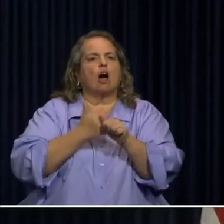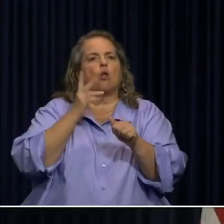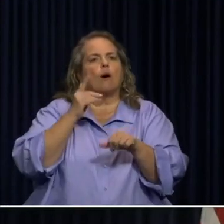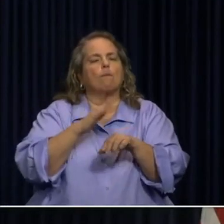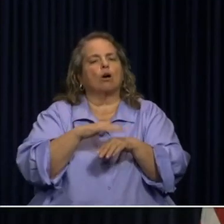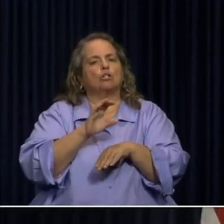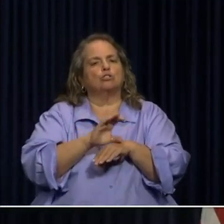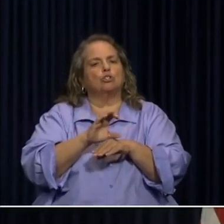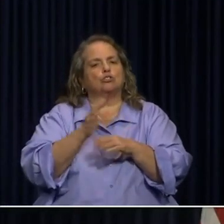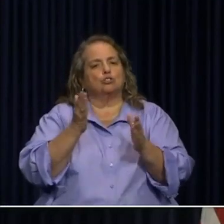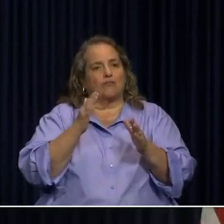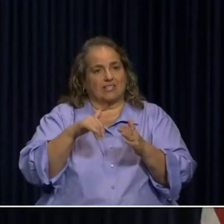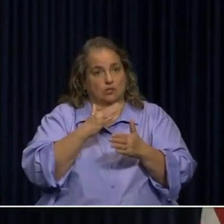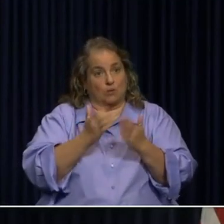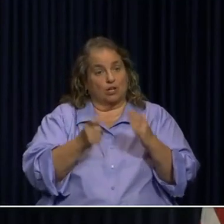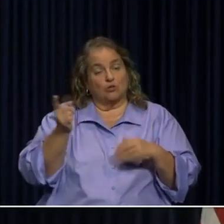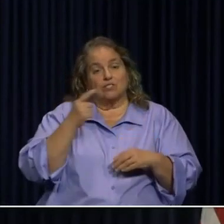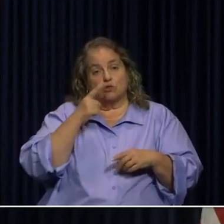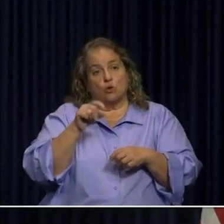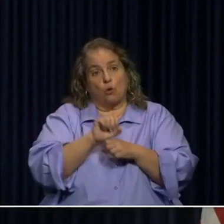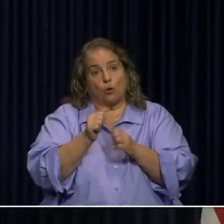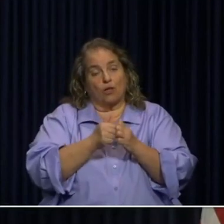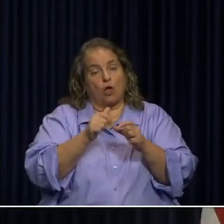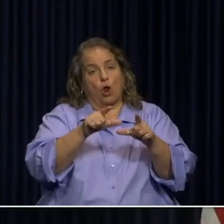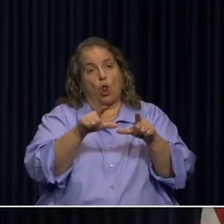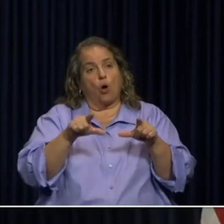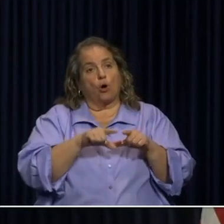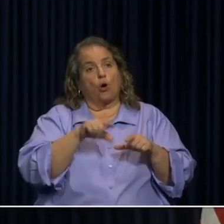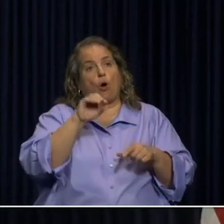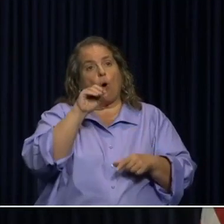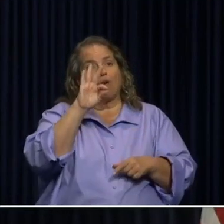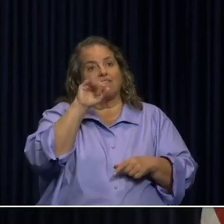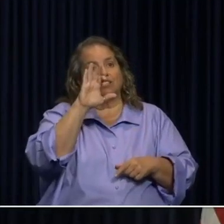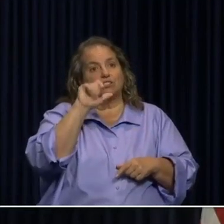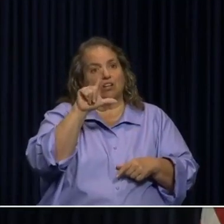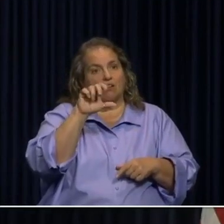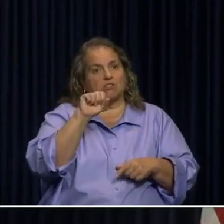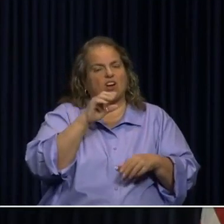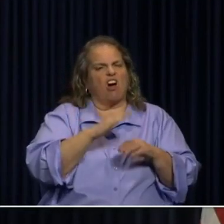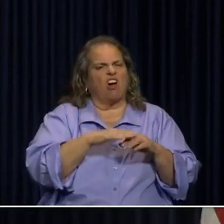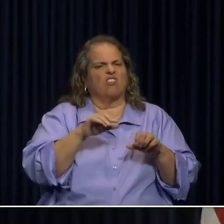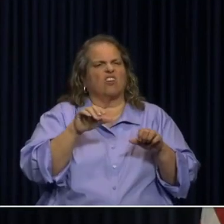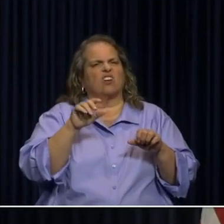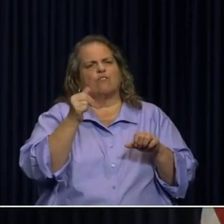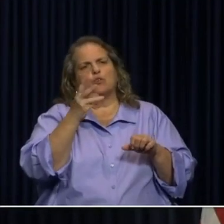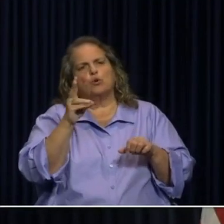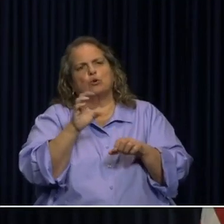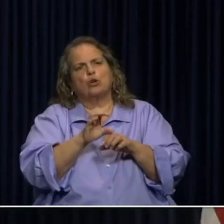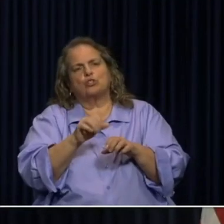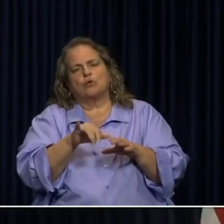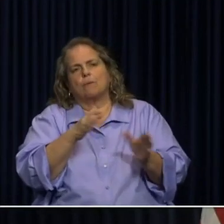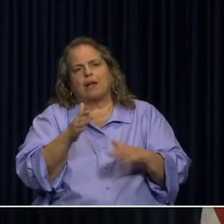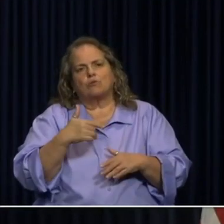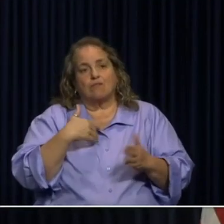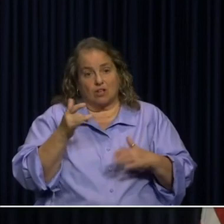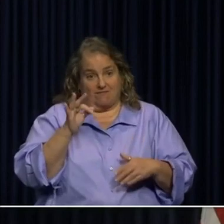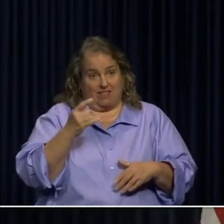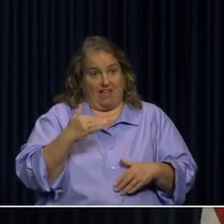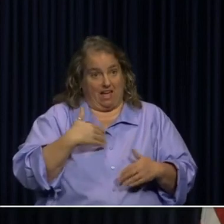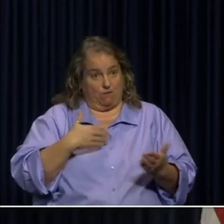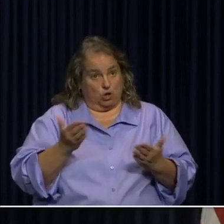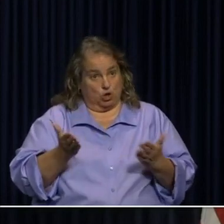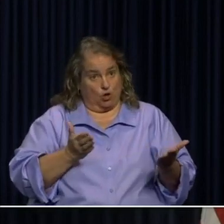services this weekend. You said that you're working with local officials on those 17 or so that are still planning to have services. If they do have